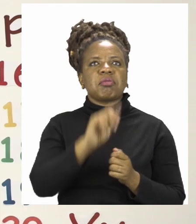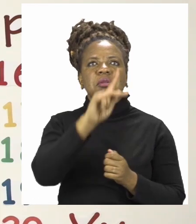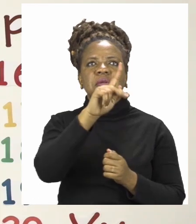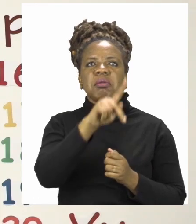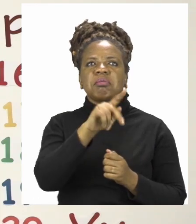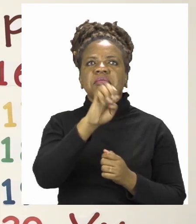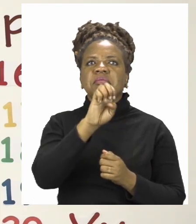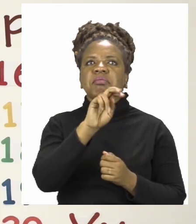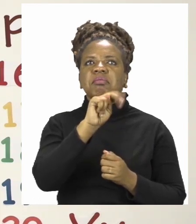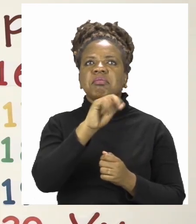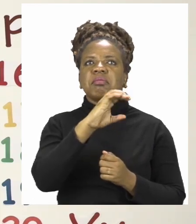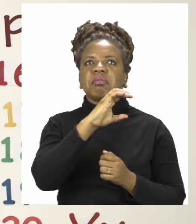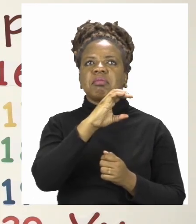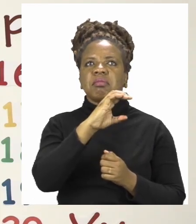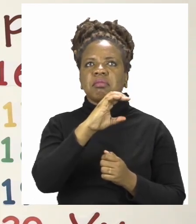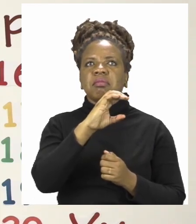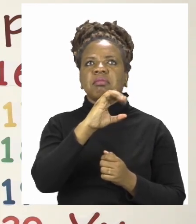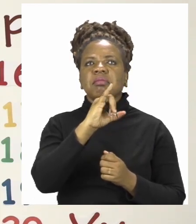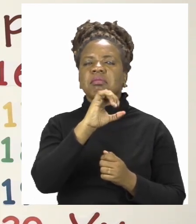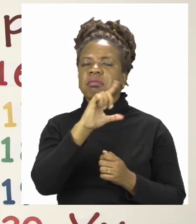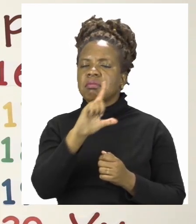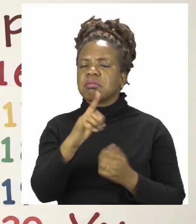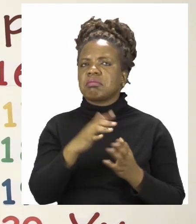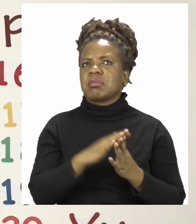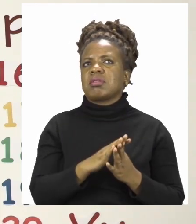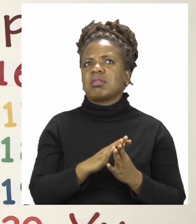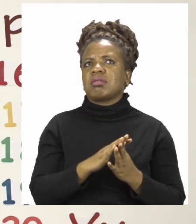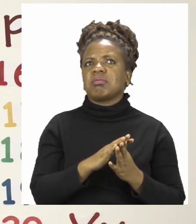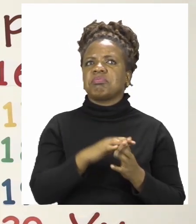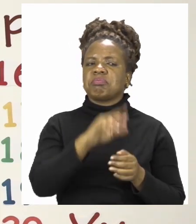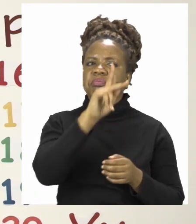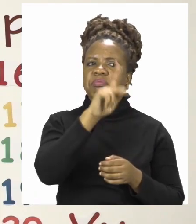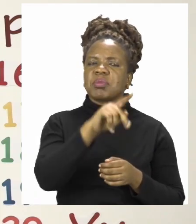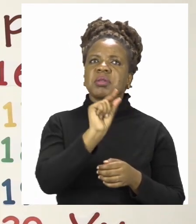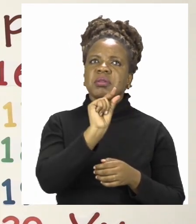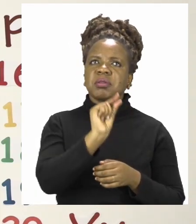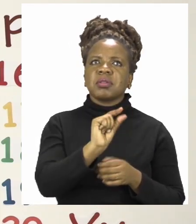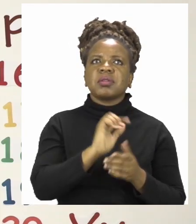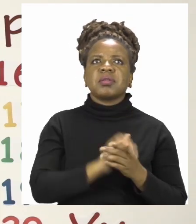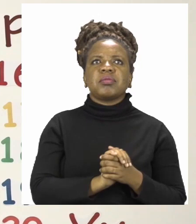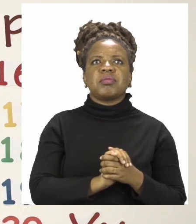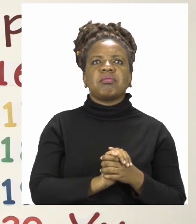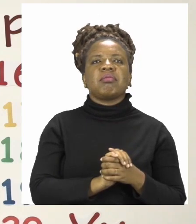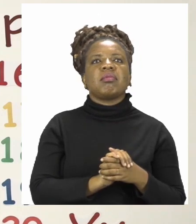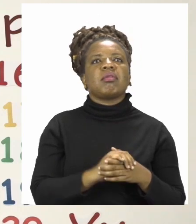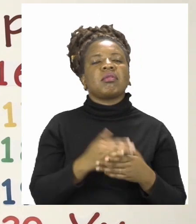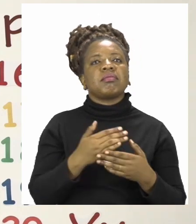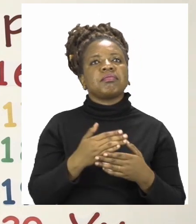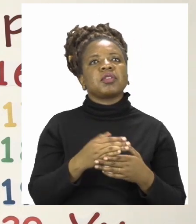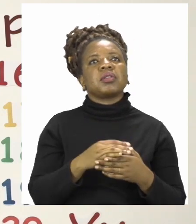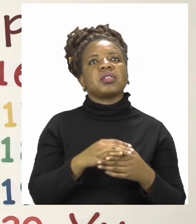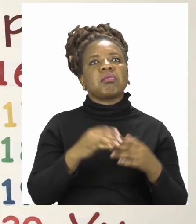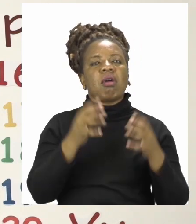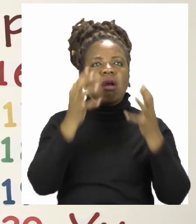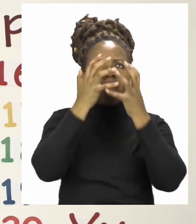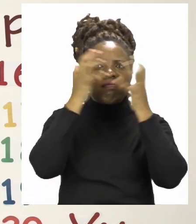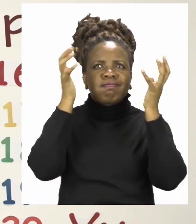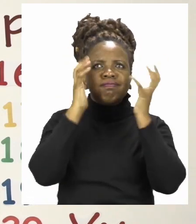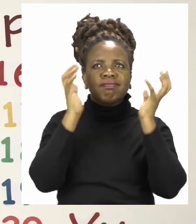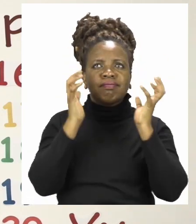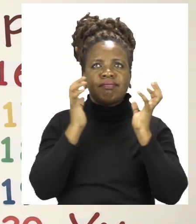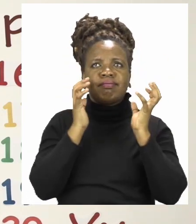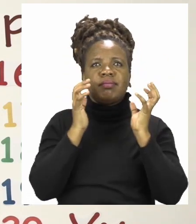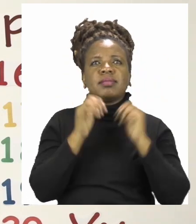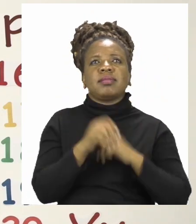the pencil and small letter L for the word lion. Now we change it into